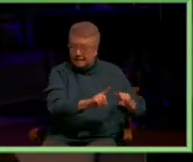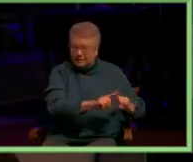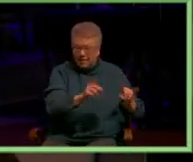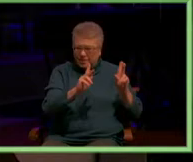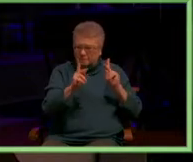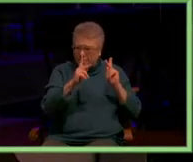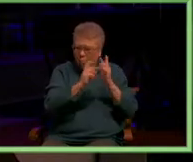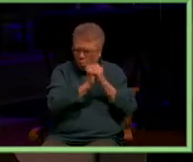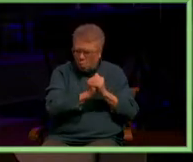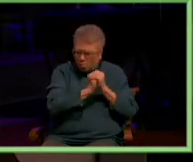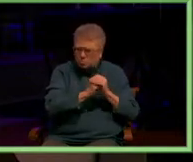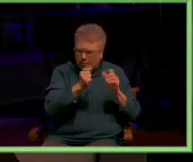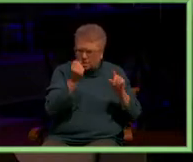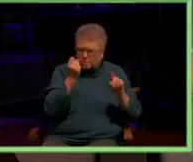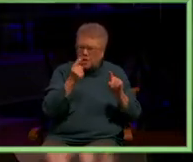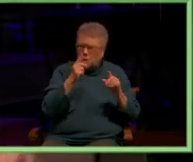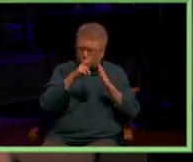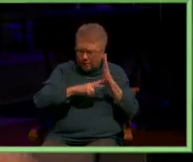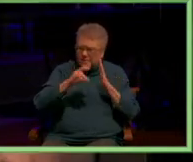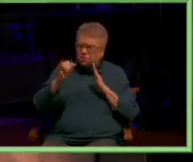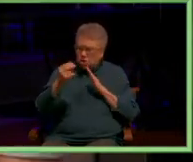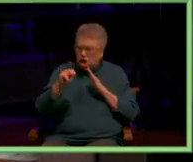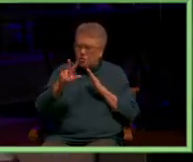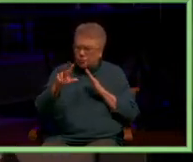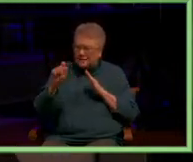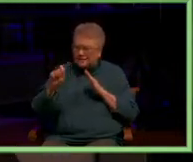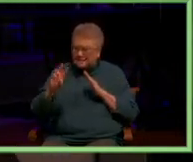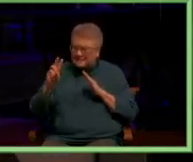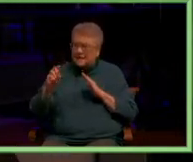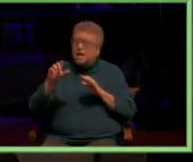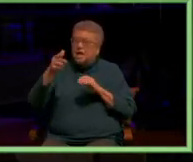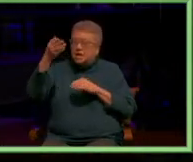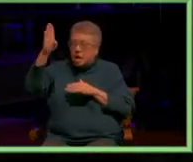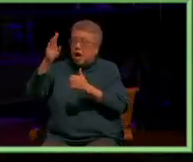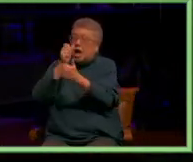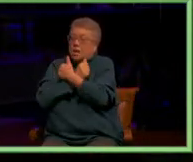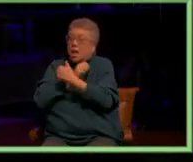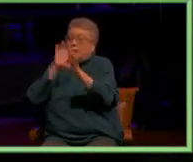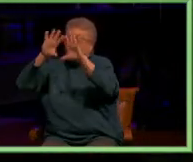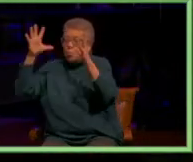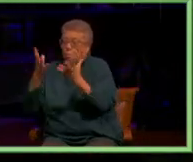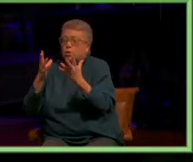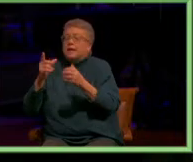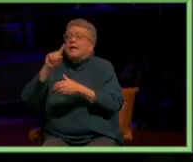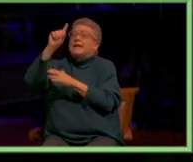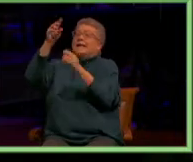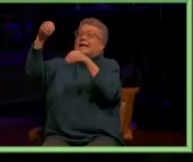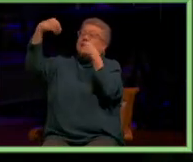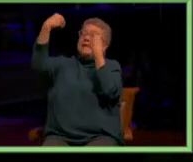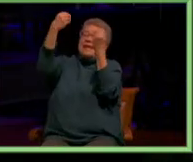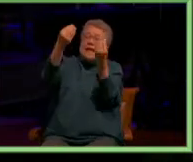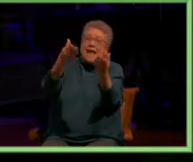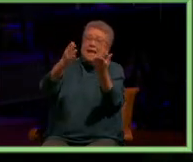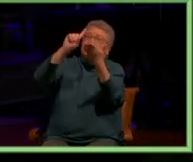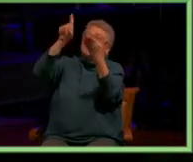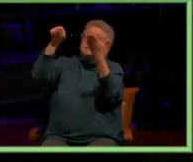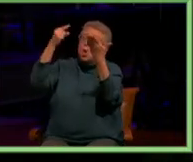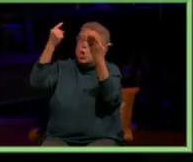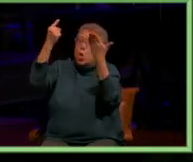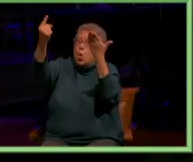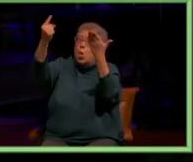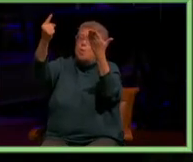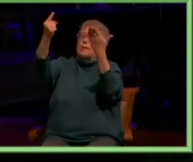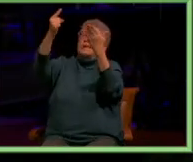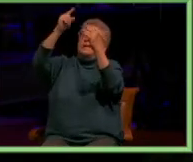understand this even from reading John 3:16. For God so loved the world that he gave his only begotten son. Not the first son,